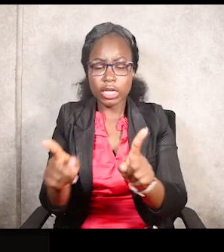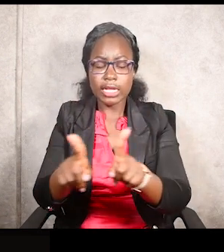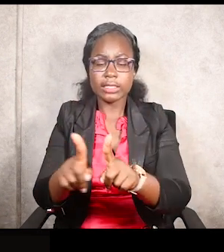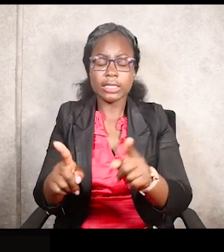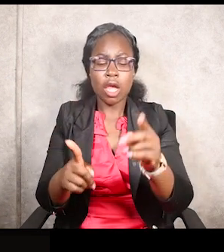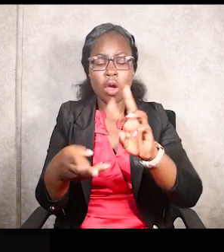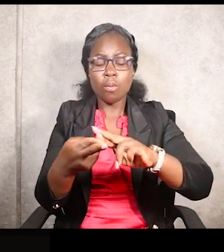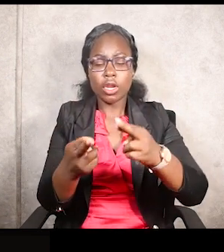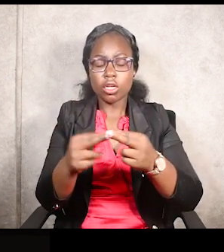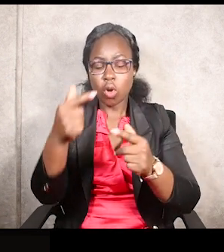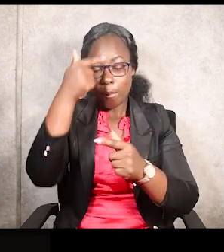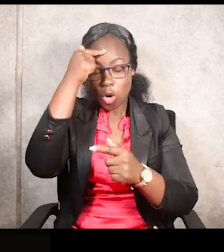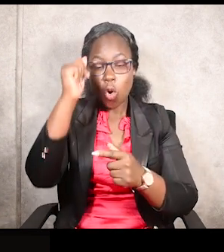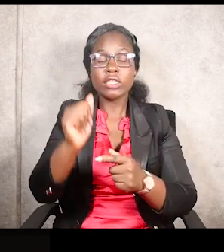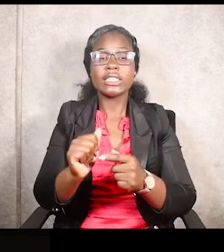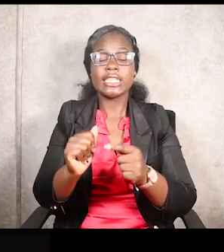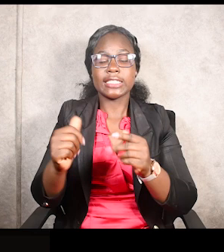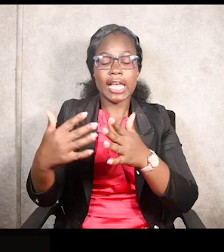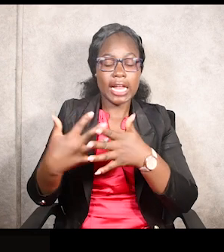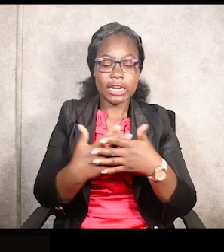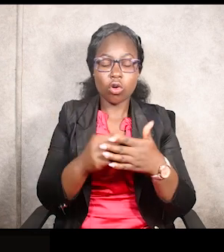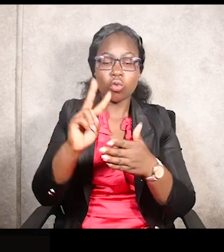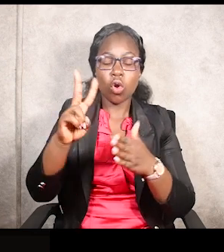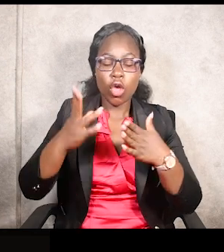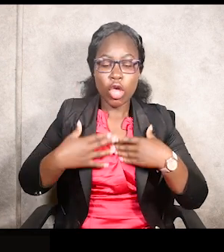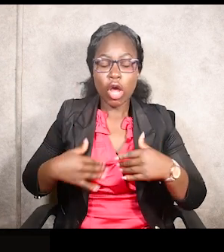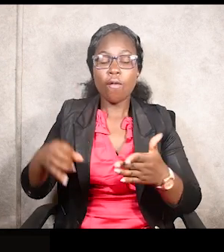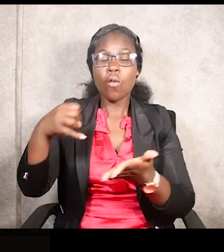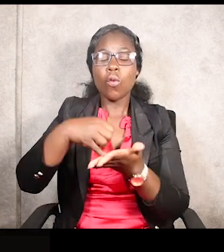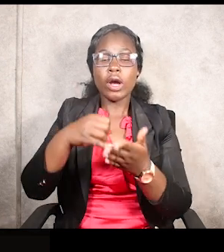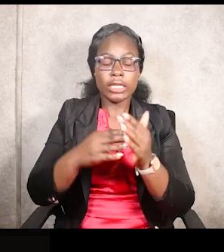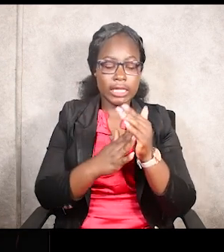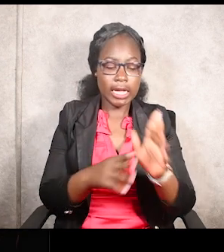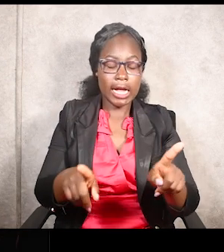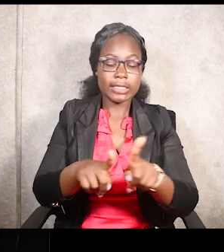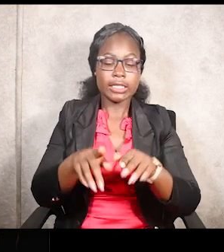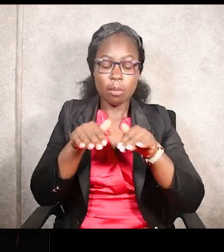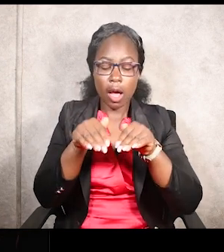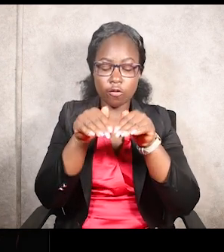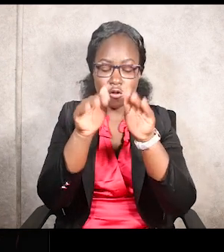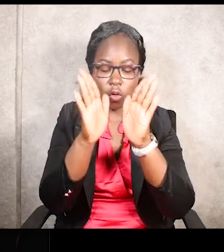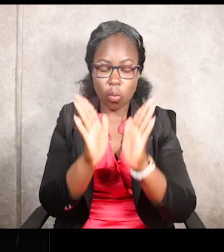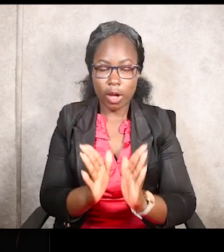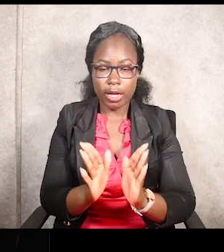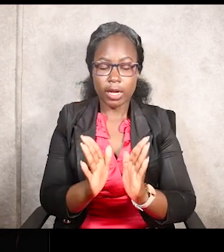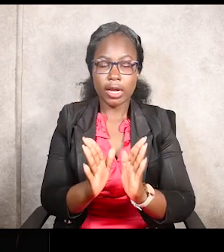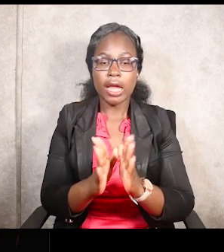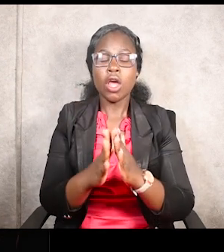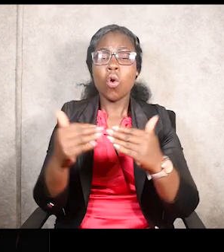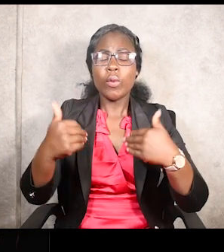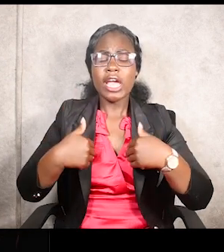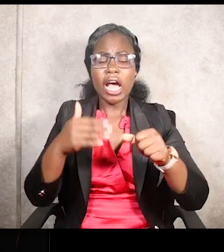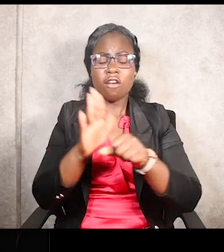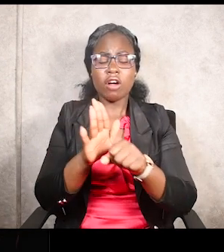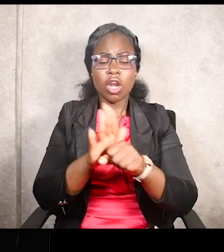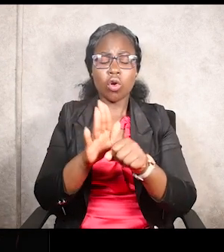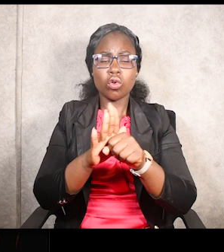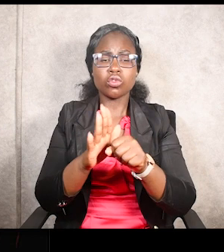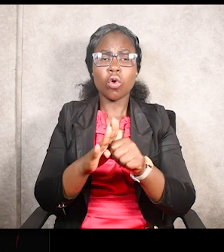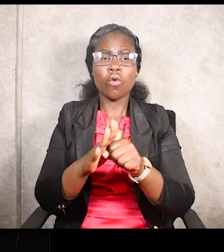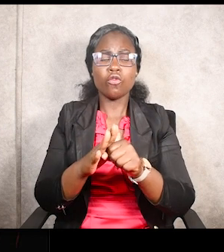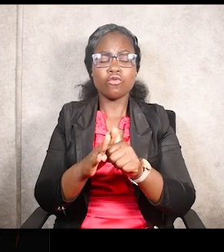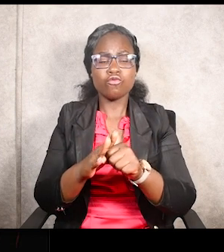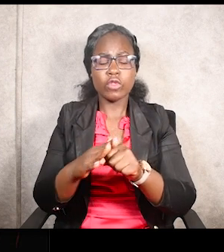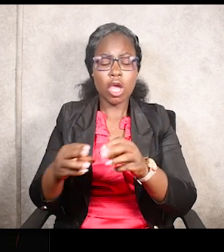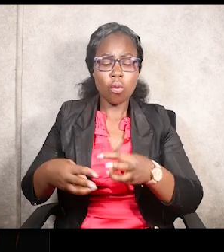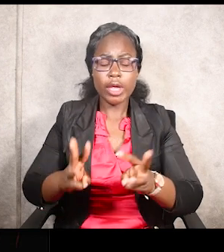it's an interaction of two people. It involves a leader and a follower. There are many qualities of a